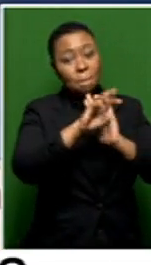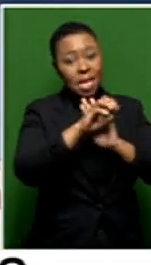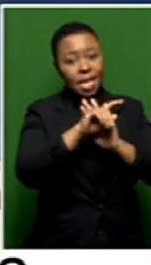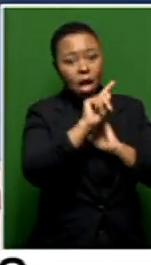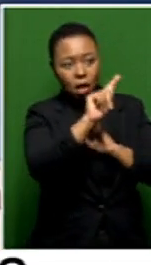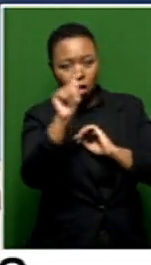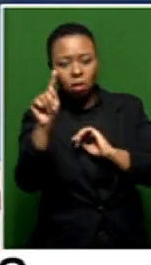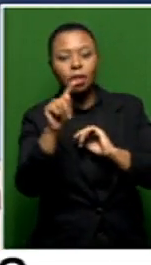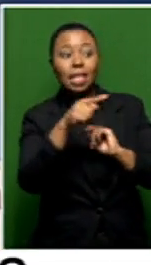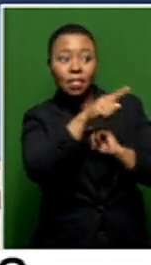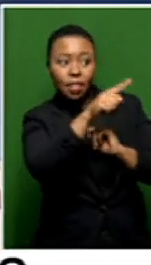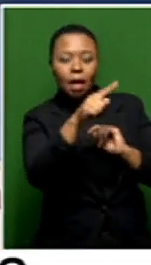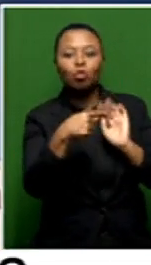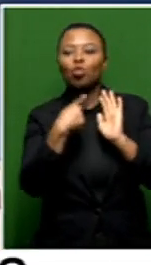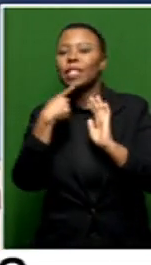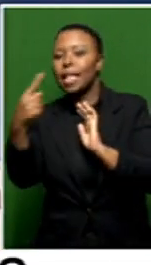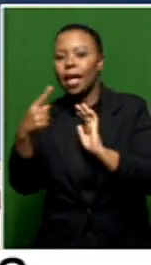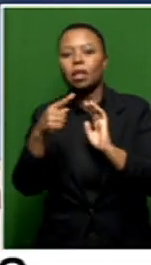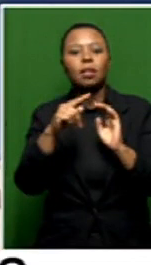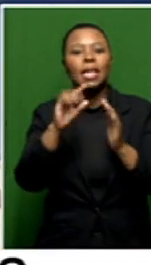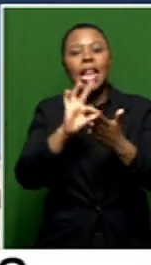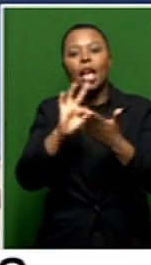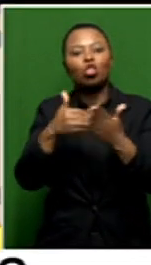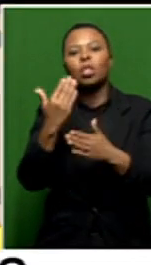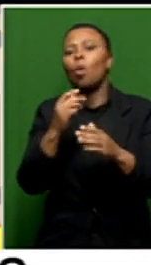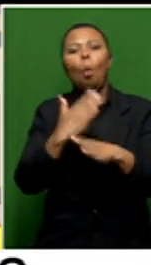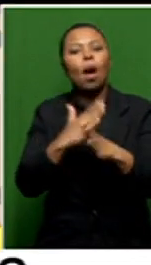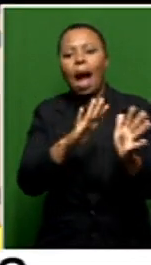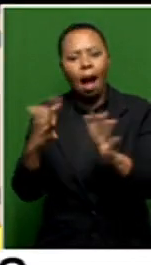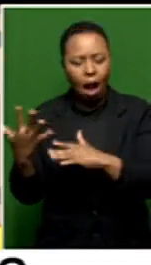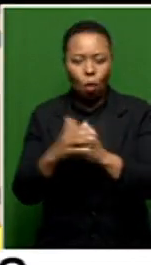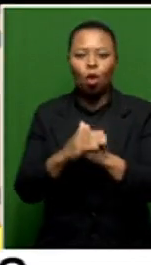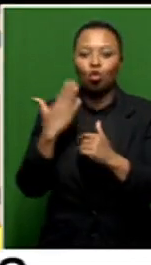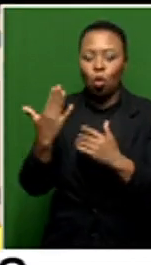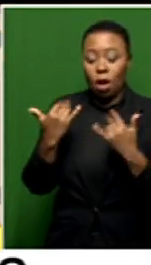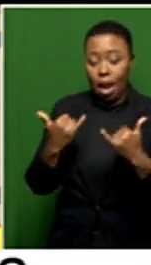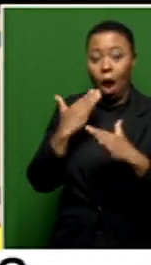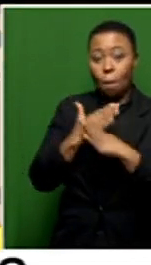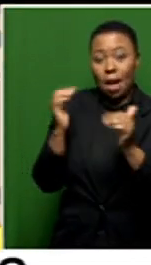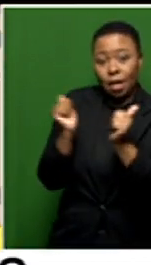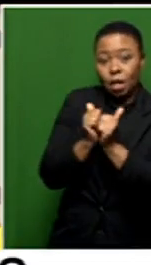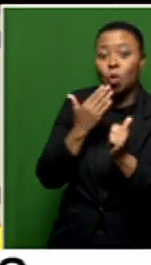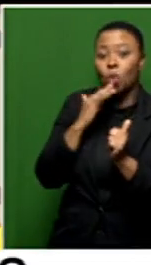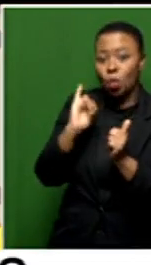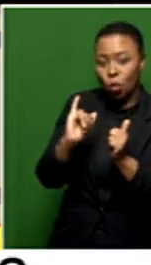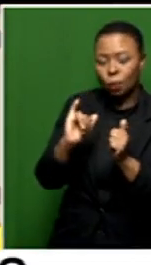of them telling the story of the elections. How does that work? So our main partnership is